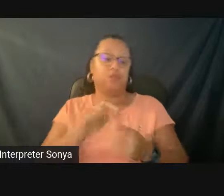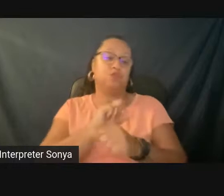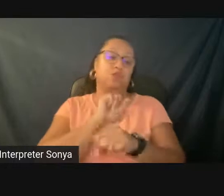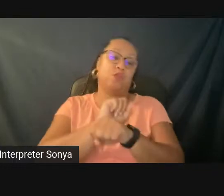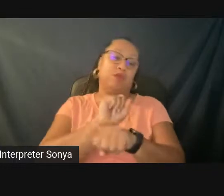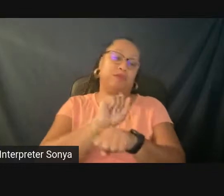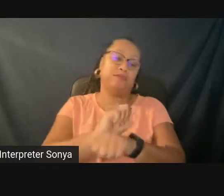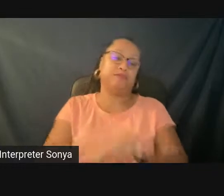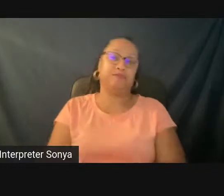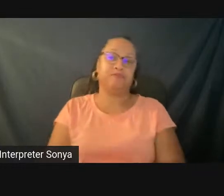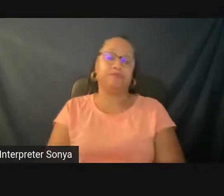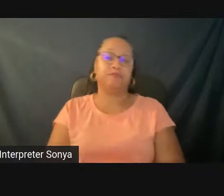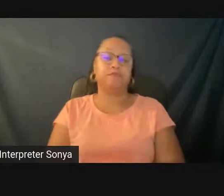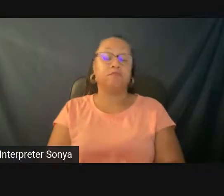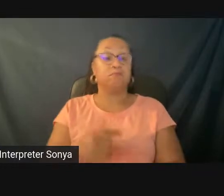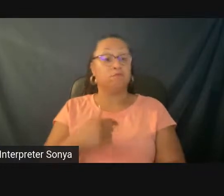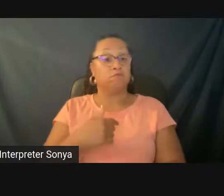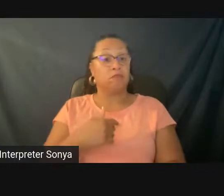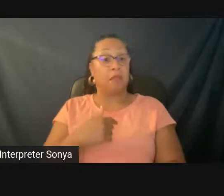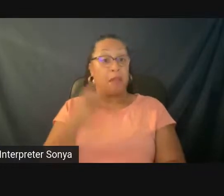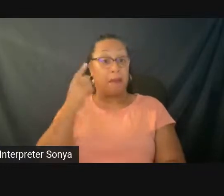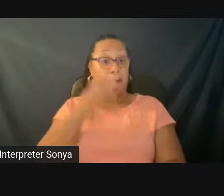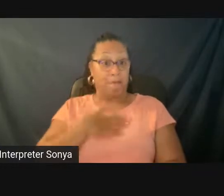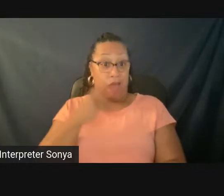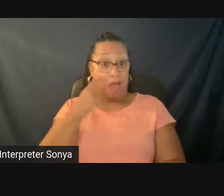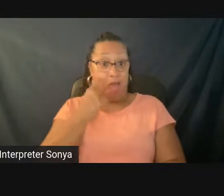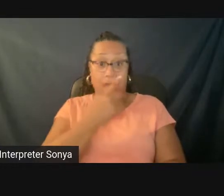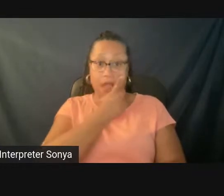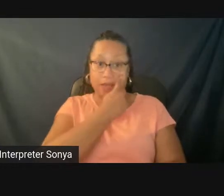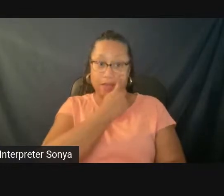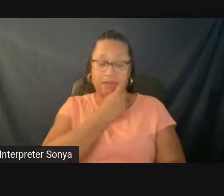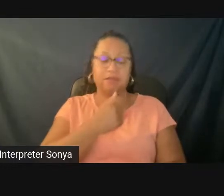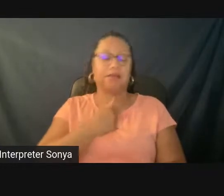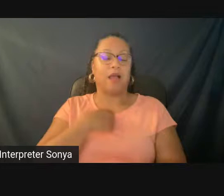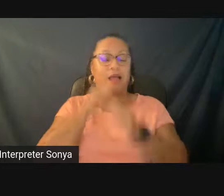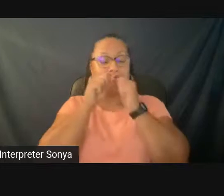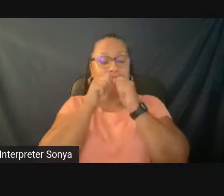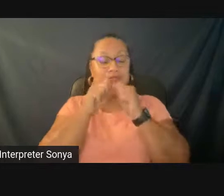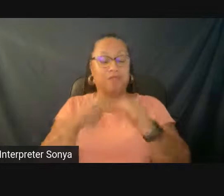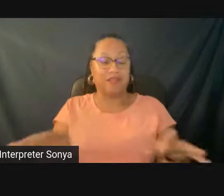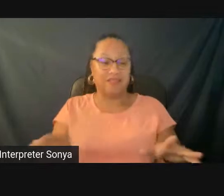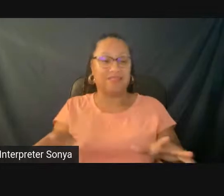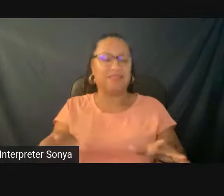I bless my eyes that see my world